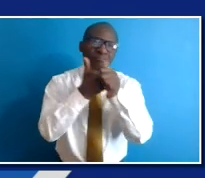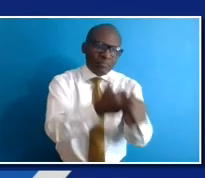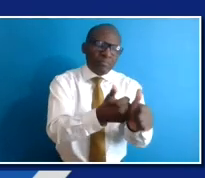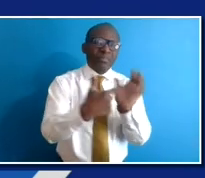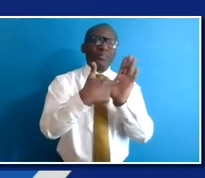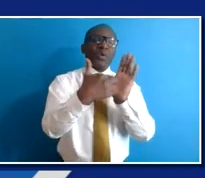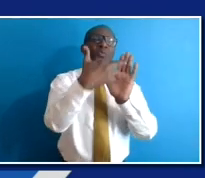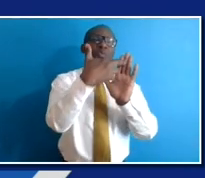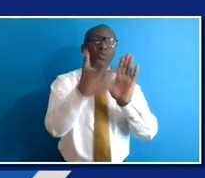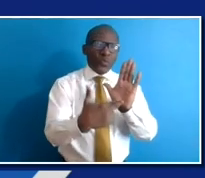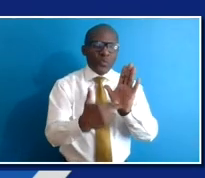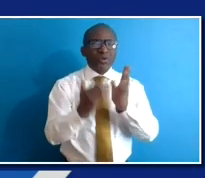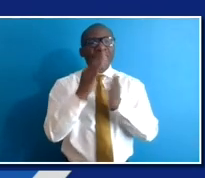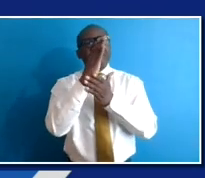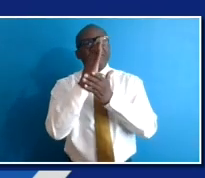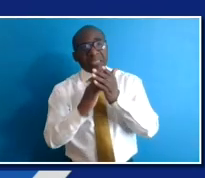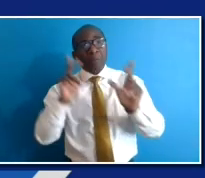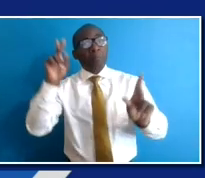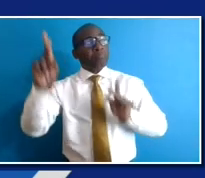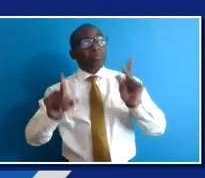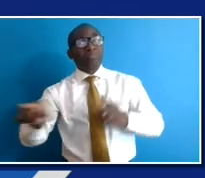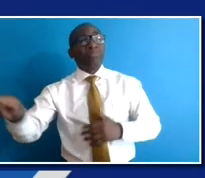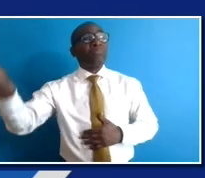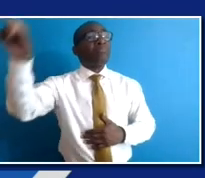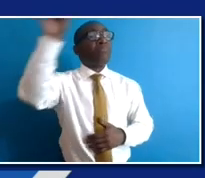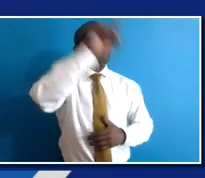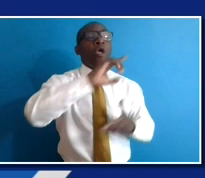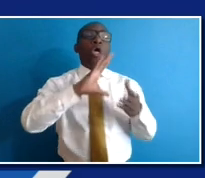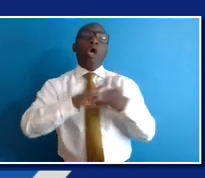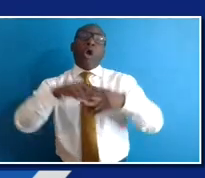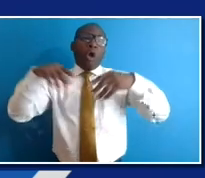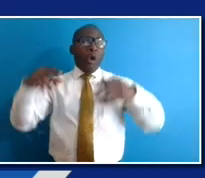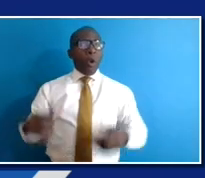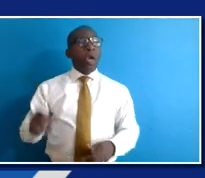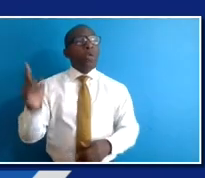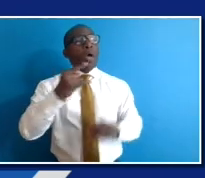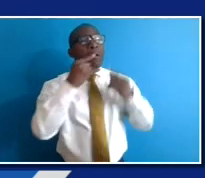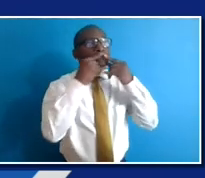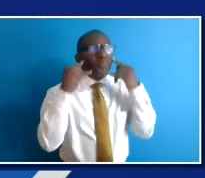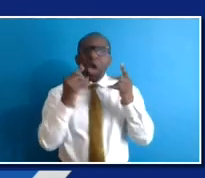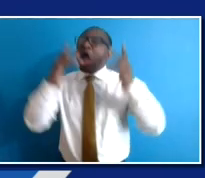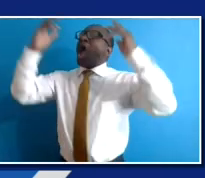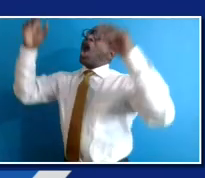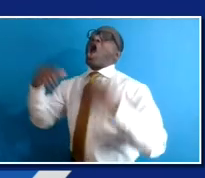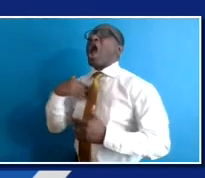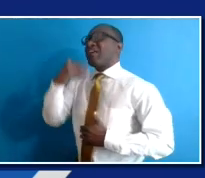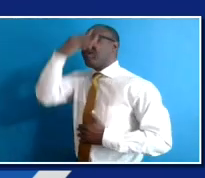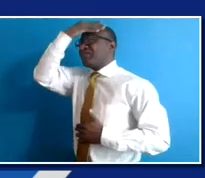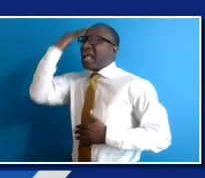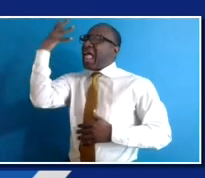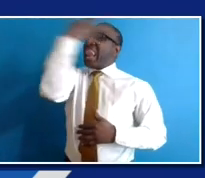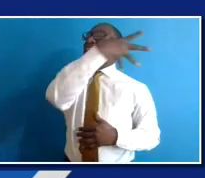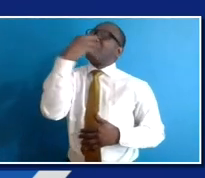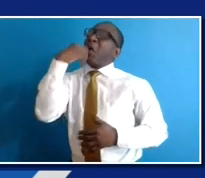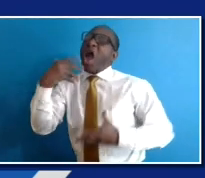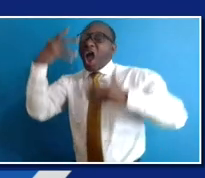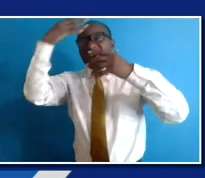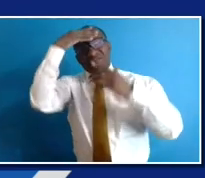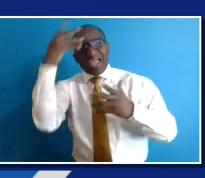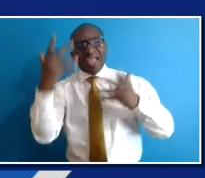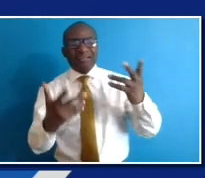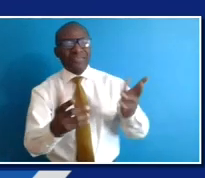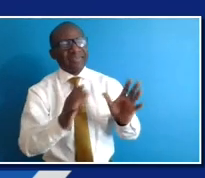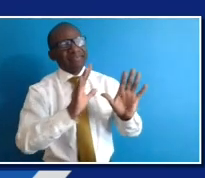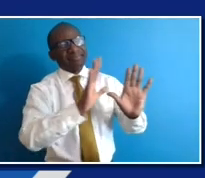bring it with me, or yeah, I have it in my pocket, I didn't know I had to have it on right now, or it's slung around my chin,